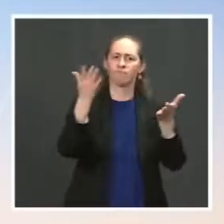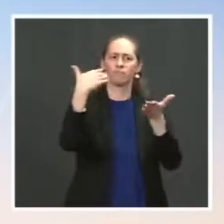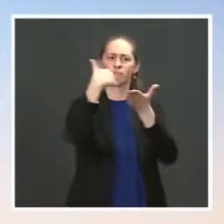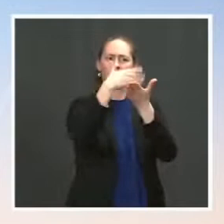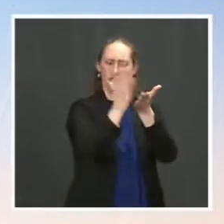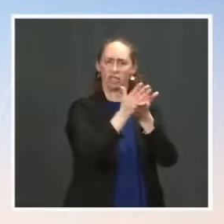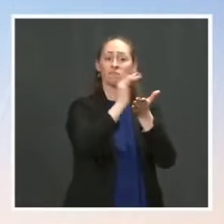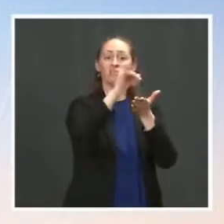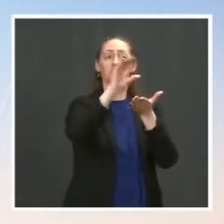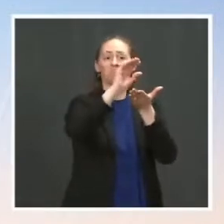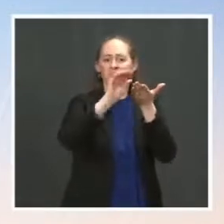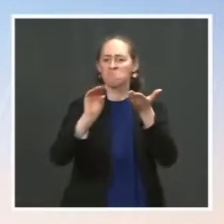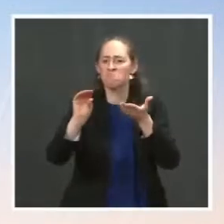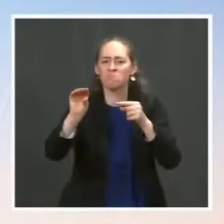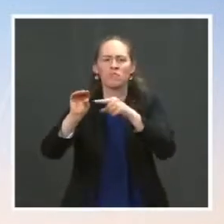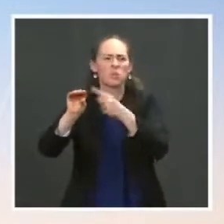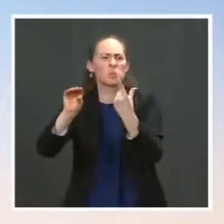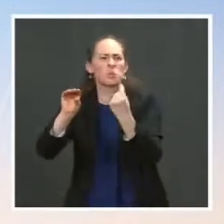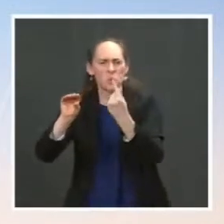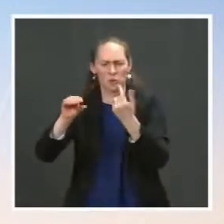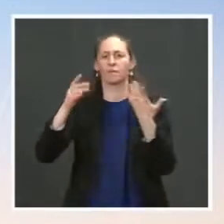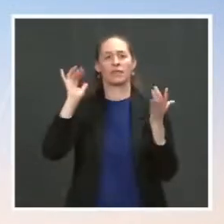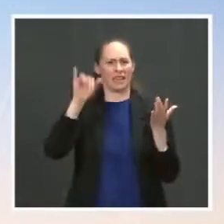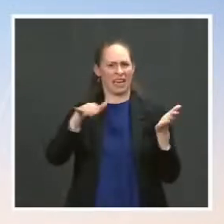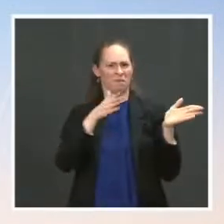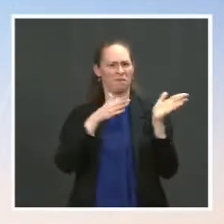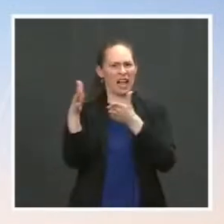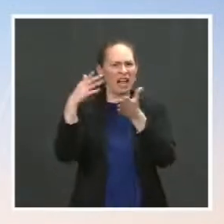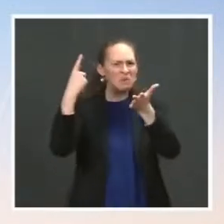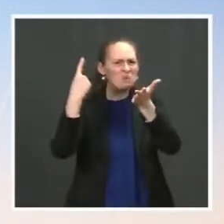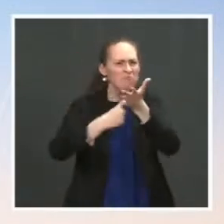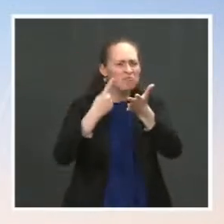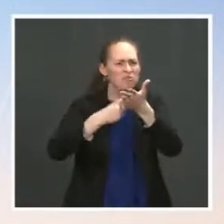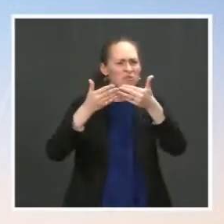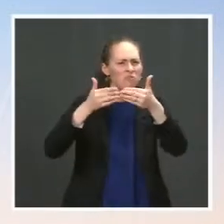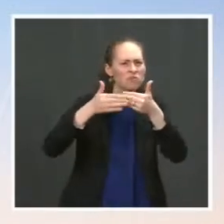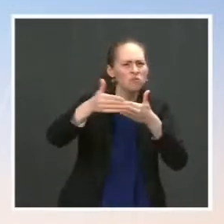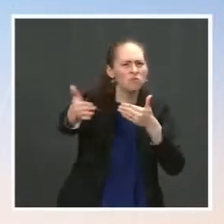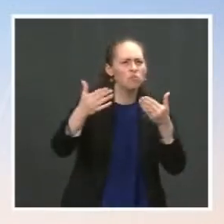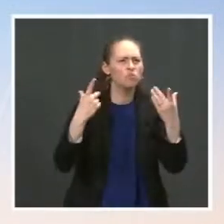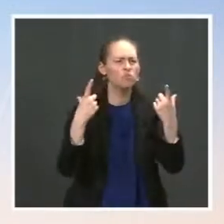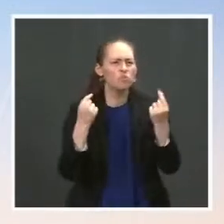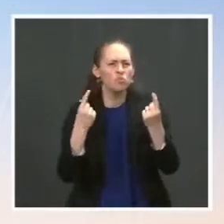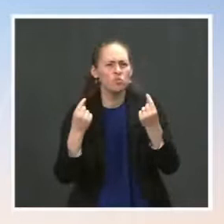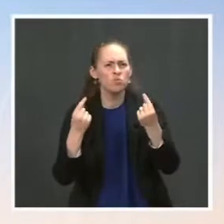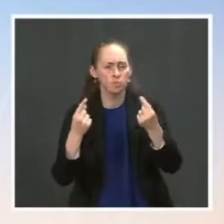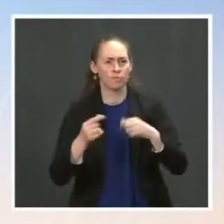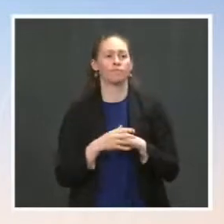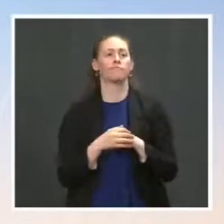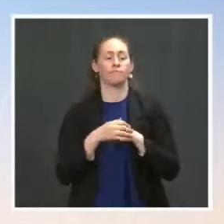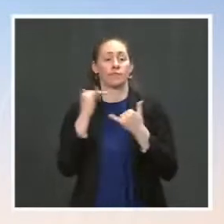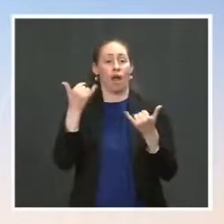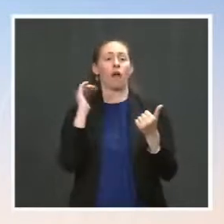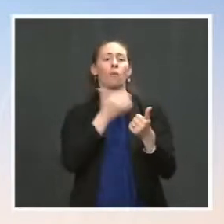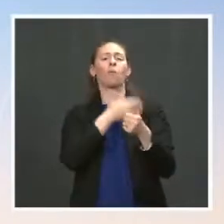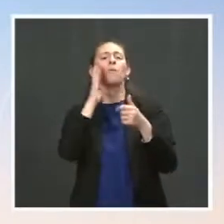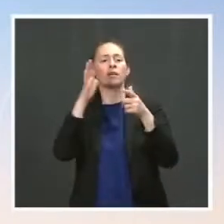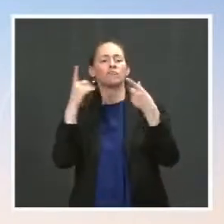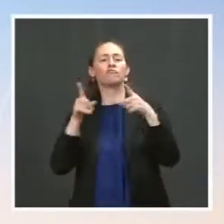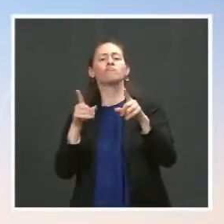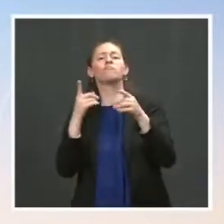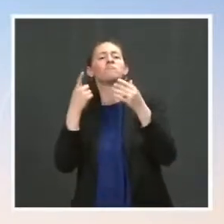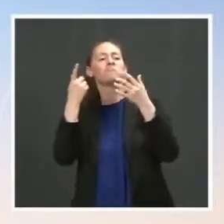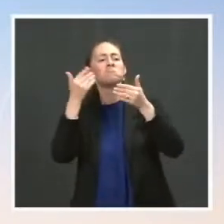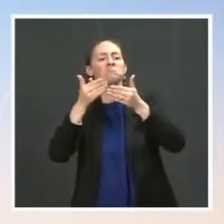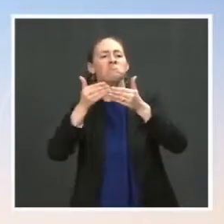give you all a little bit more from here. As Congress prepares to begin the annual appropriations process, the request lays out the